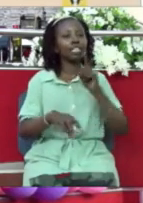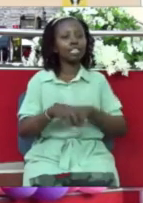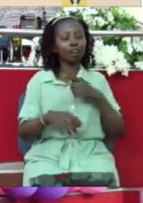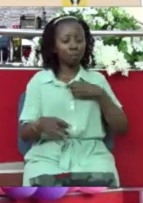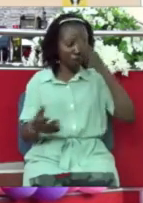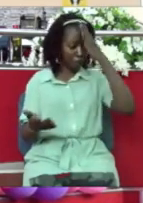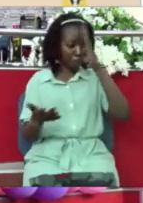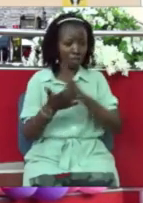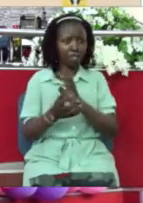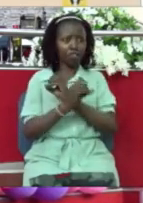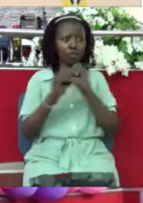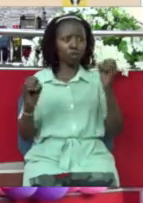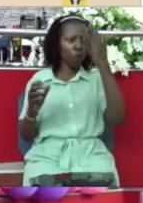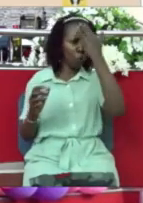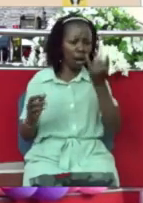Because inside you,